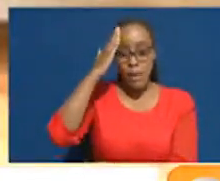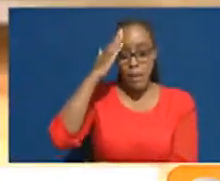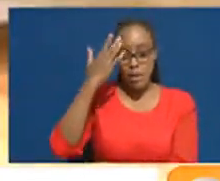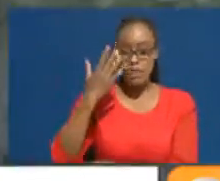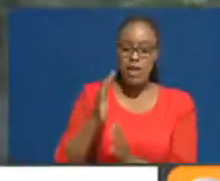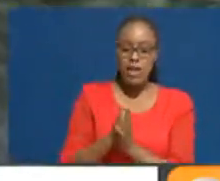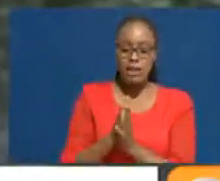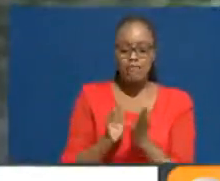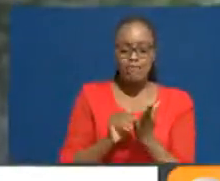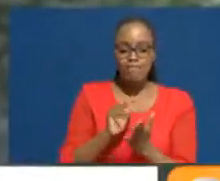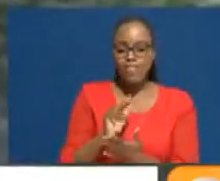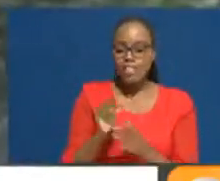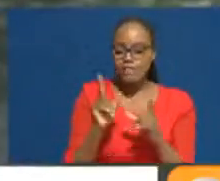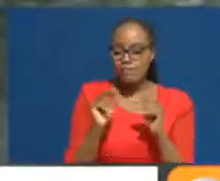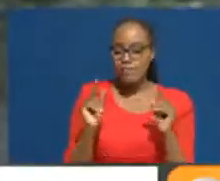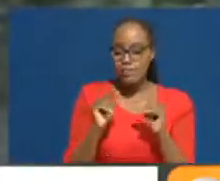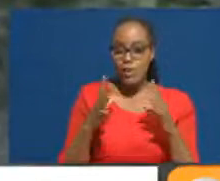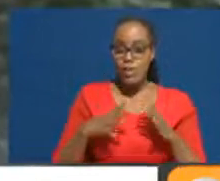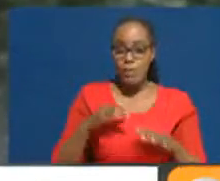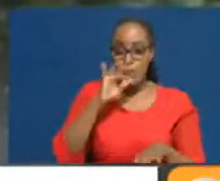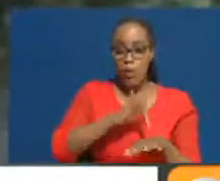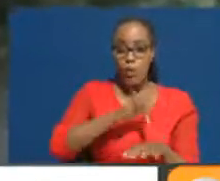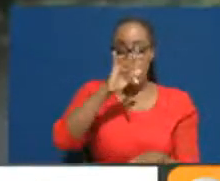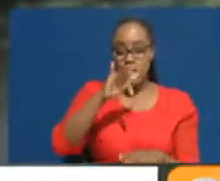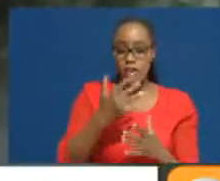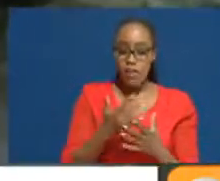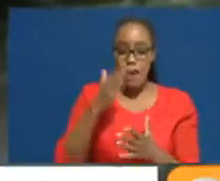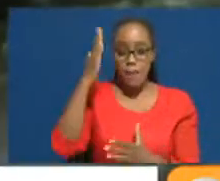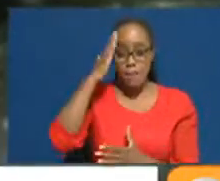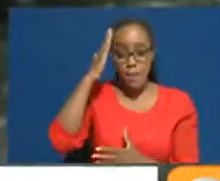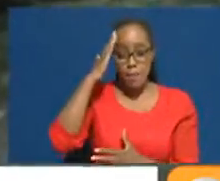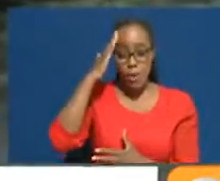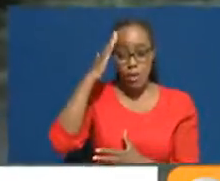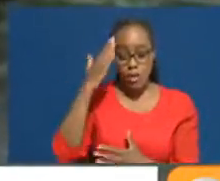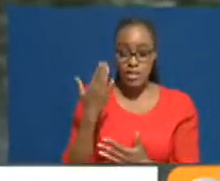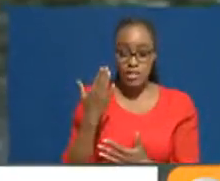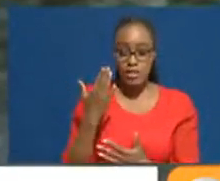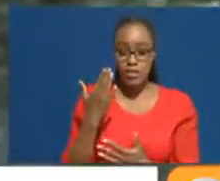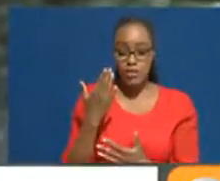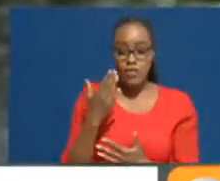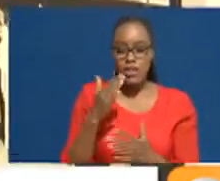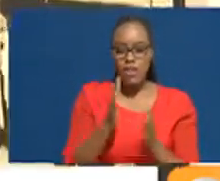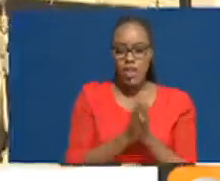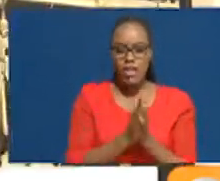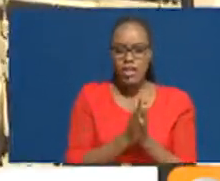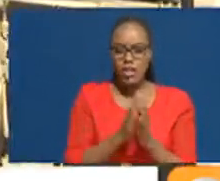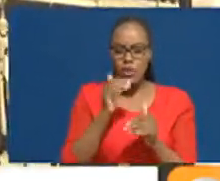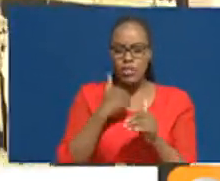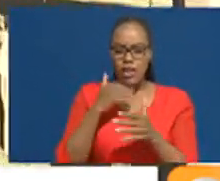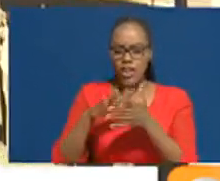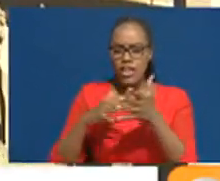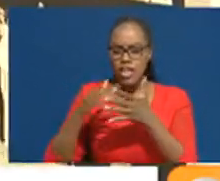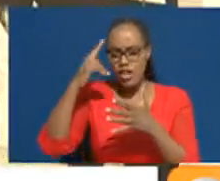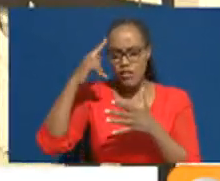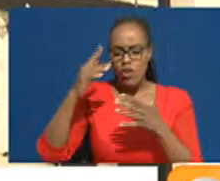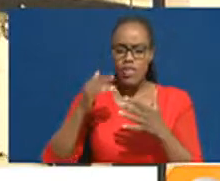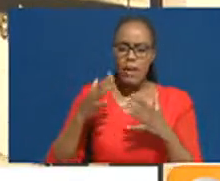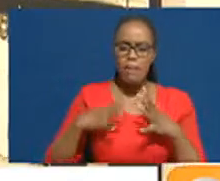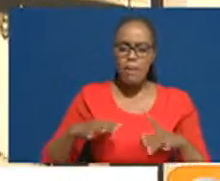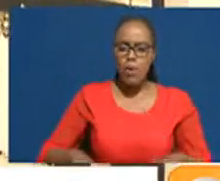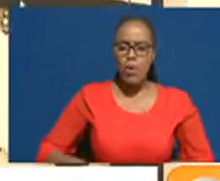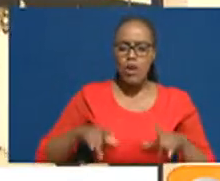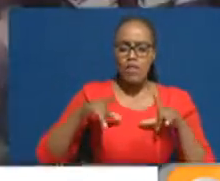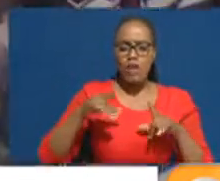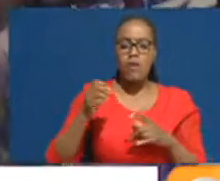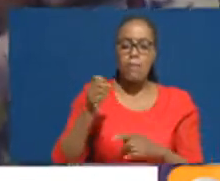Tribute to Victims of Terrorism under the theme Memories, Ali, who chairs a network of survivors of the August